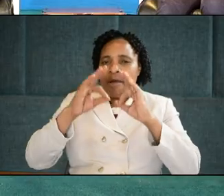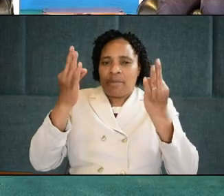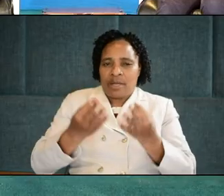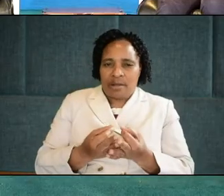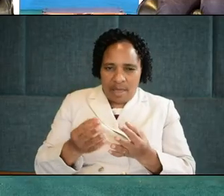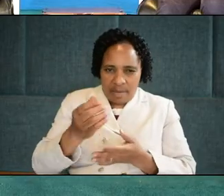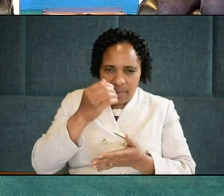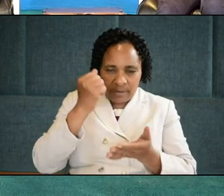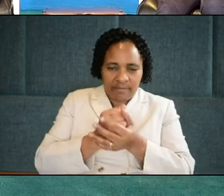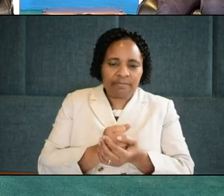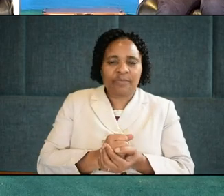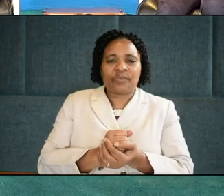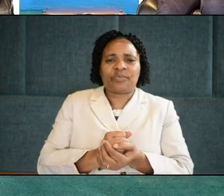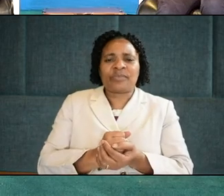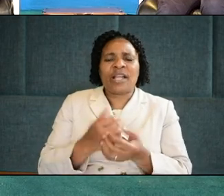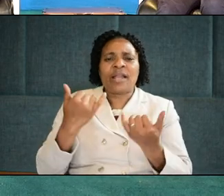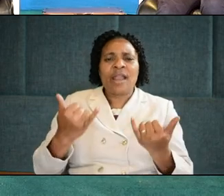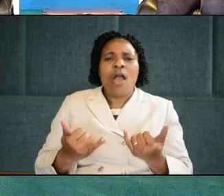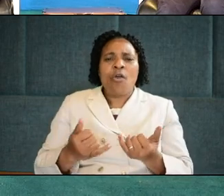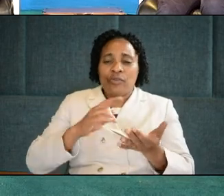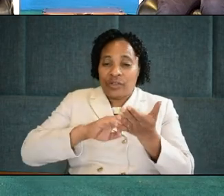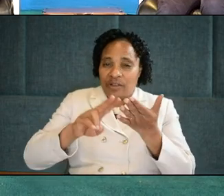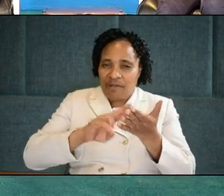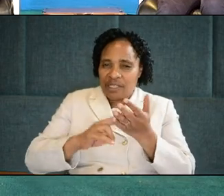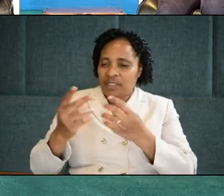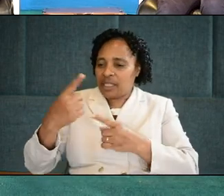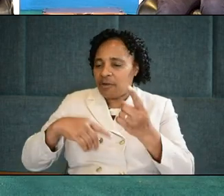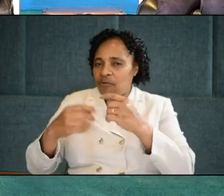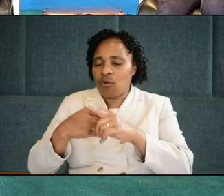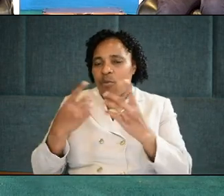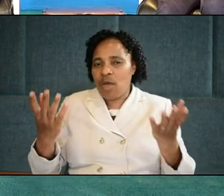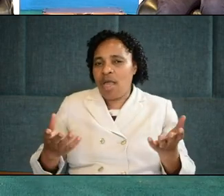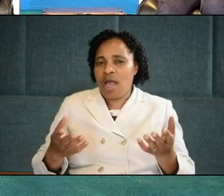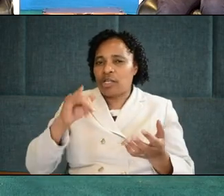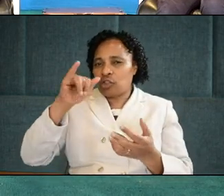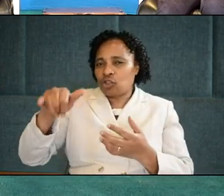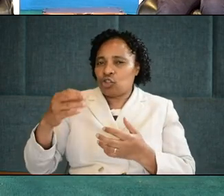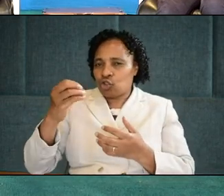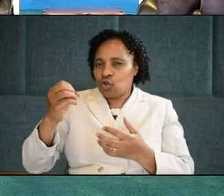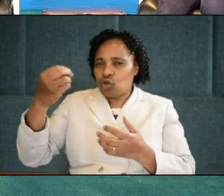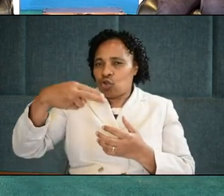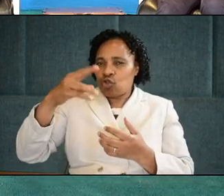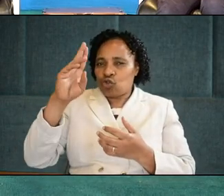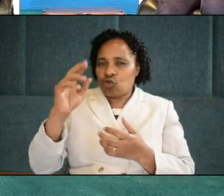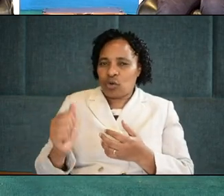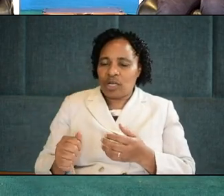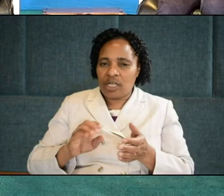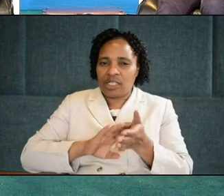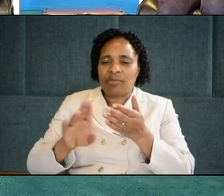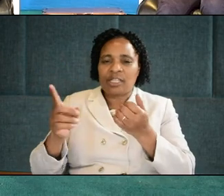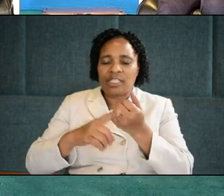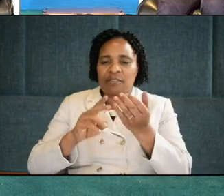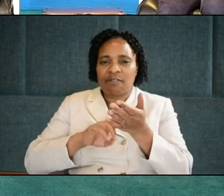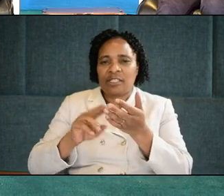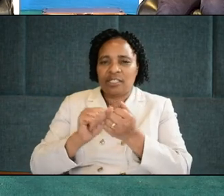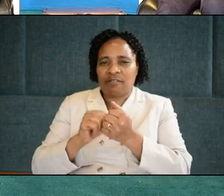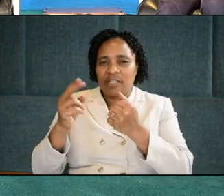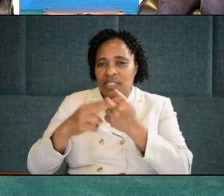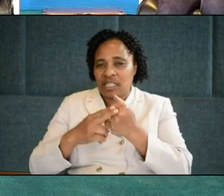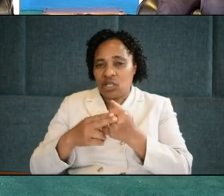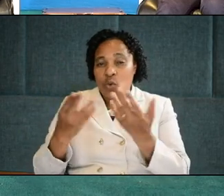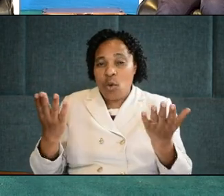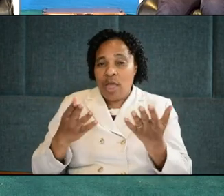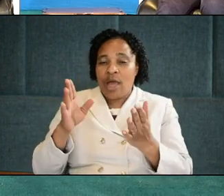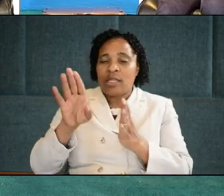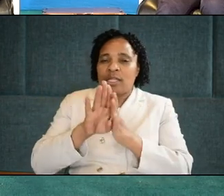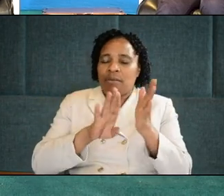amen. The key text for today came from the book of Joshua chapter 6, verse 17, where the Bible says